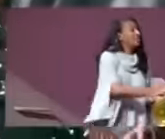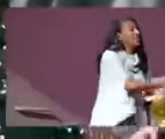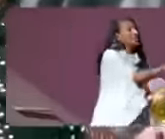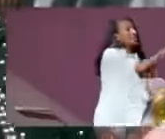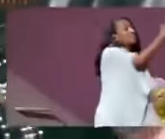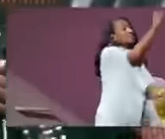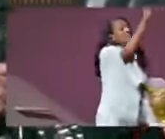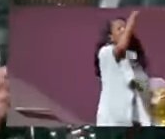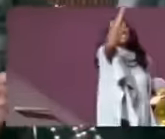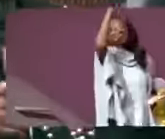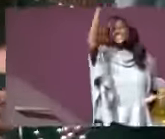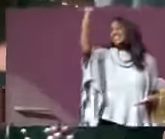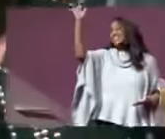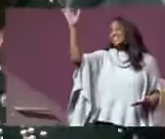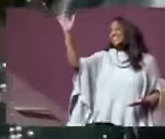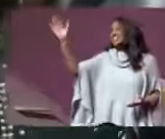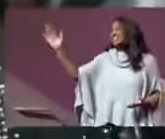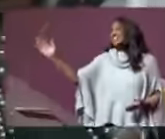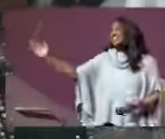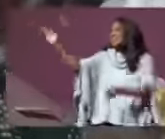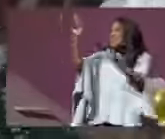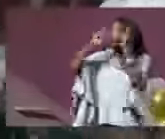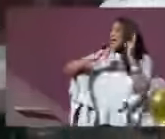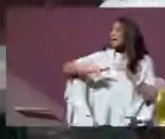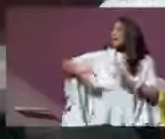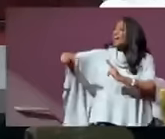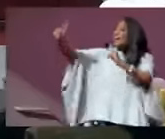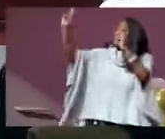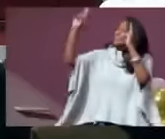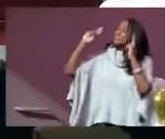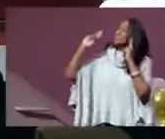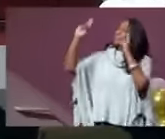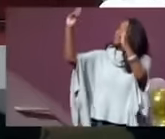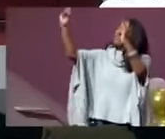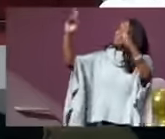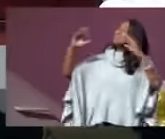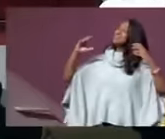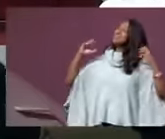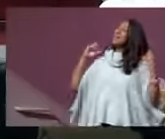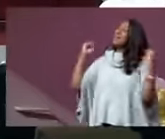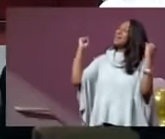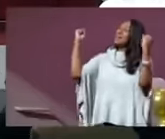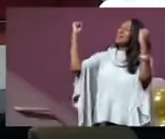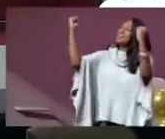and glory. Oh, God is pleased by the sound of praise. Honor.